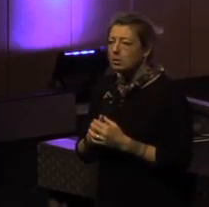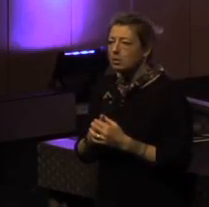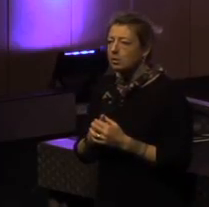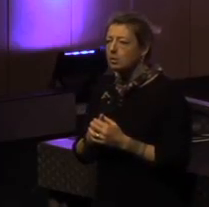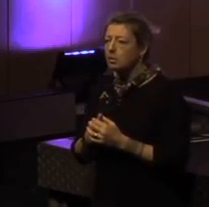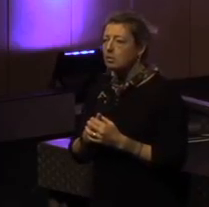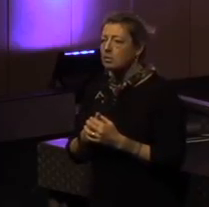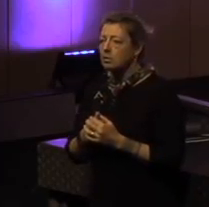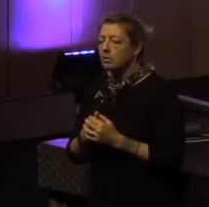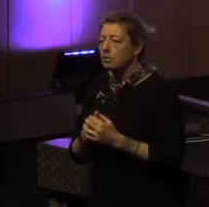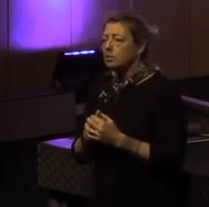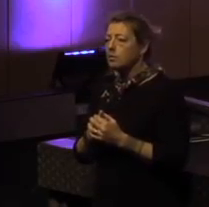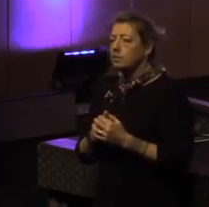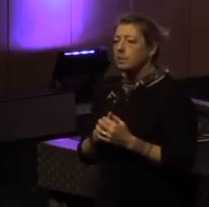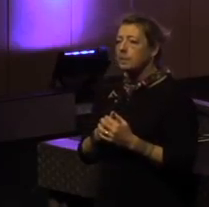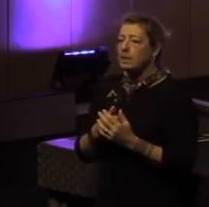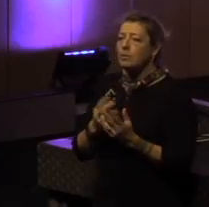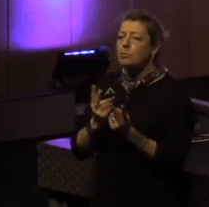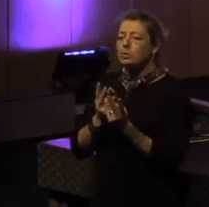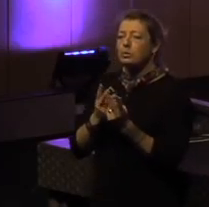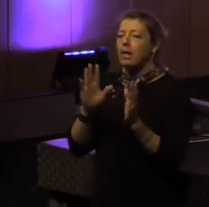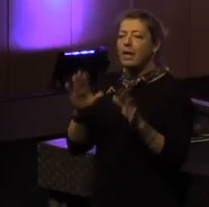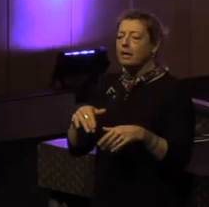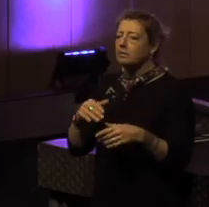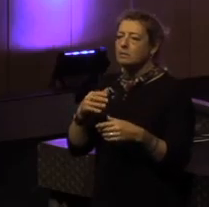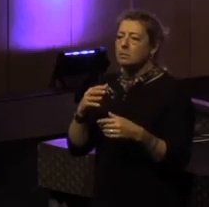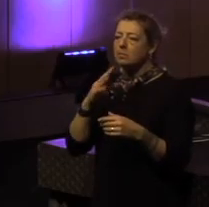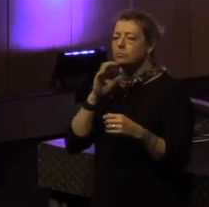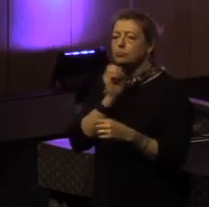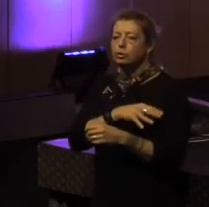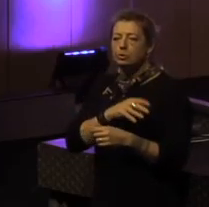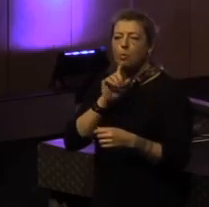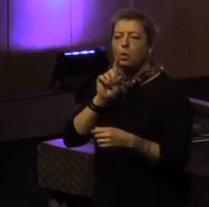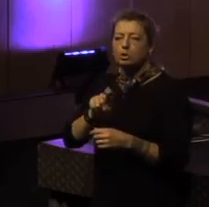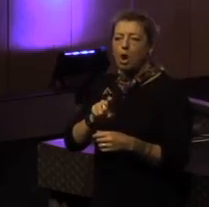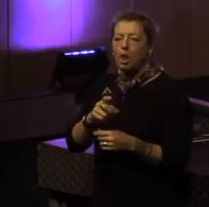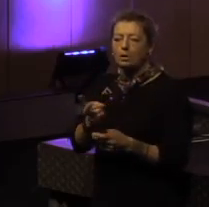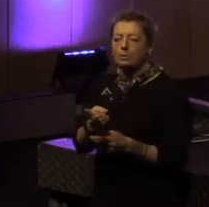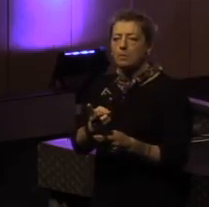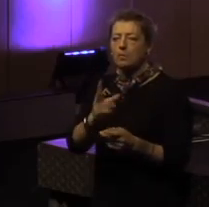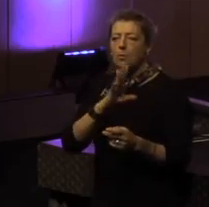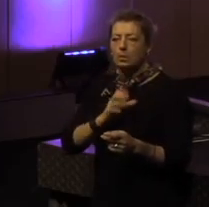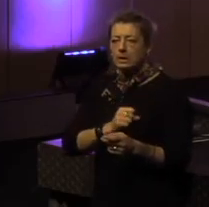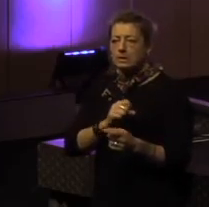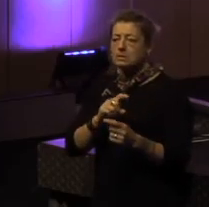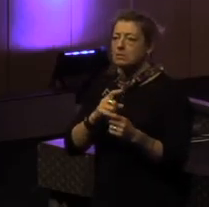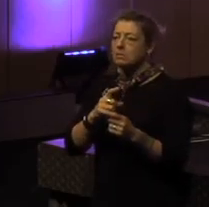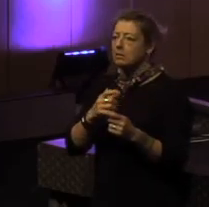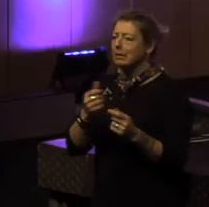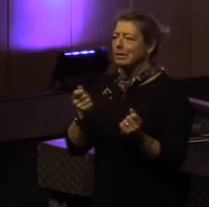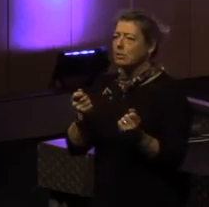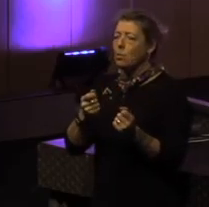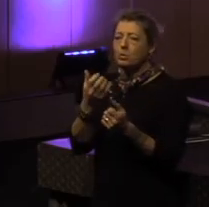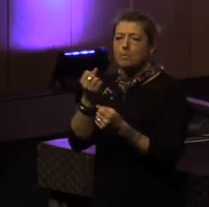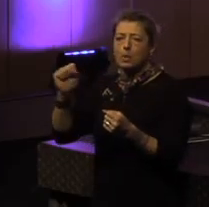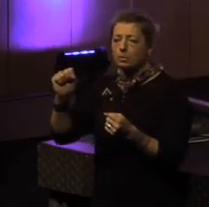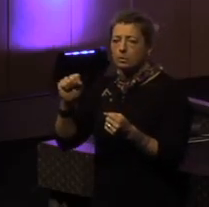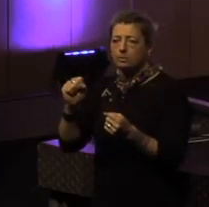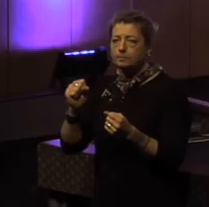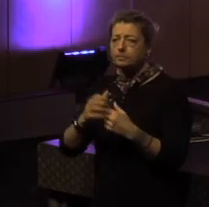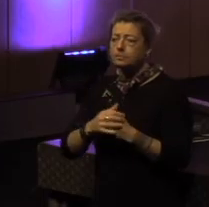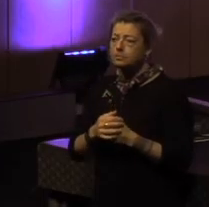that protest. Since Mike Brown was killed on